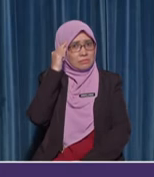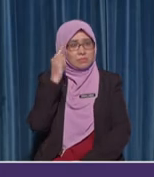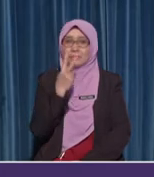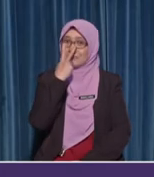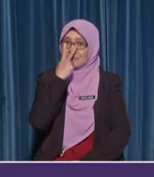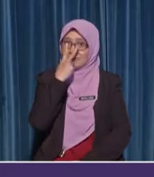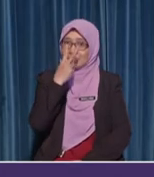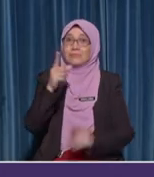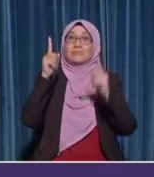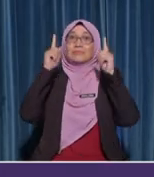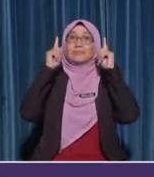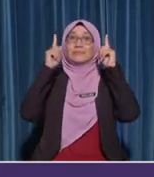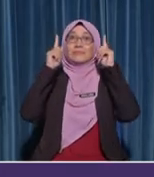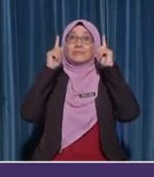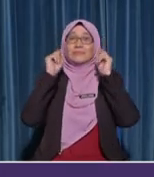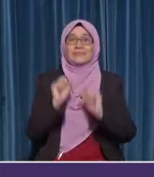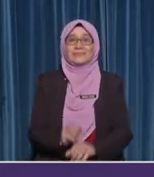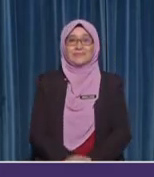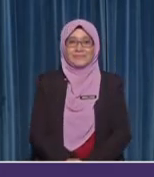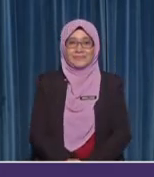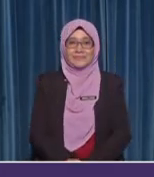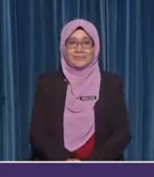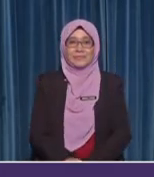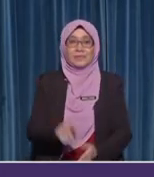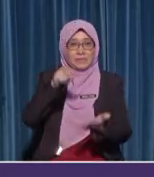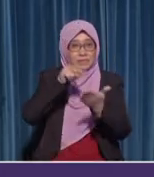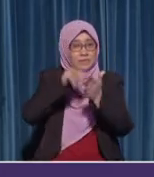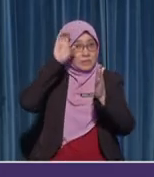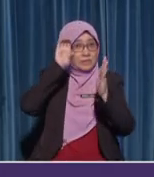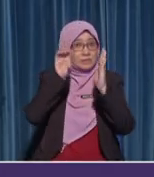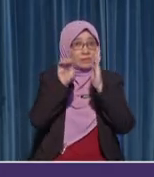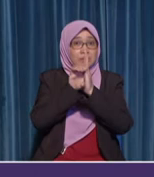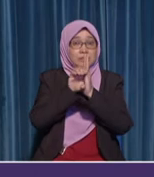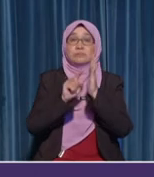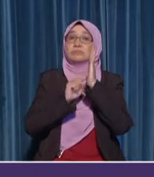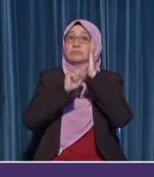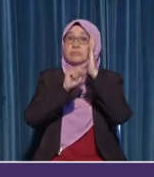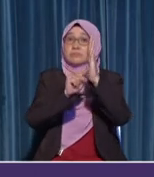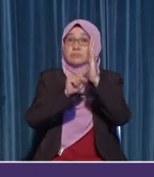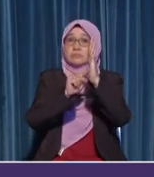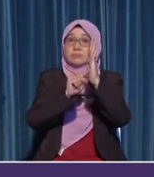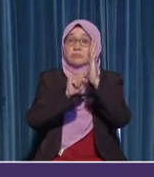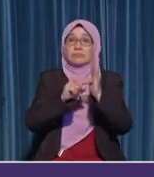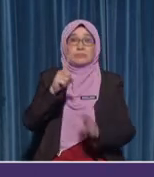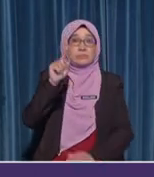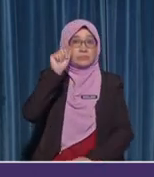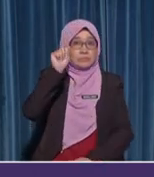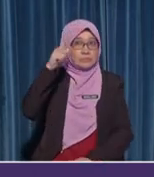this slide. This picture shows a quarter of an hour,